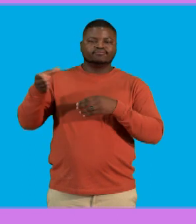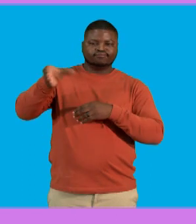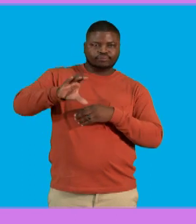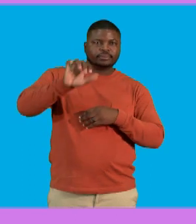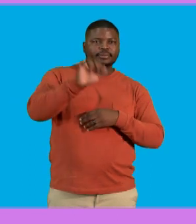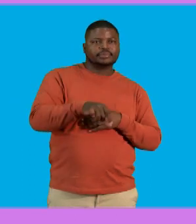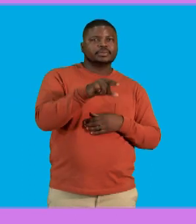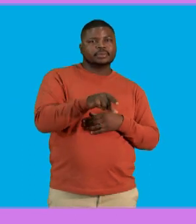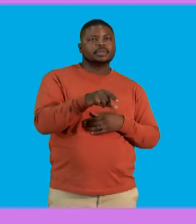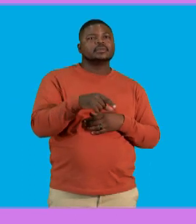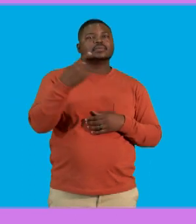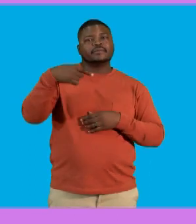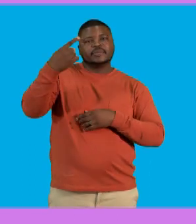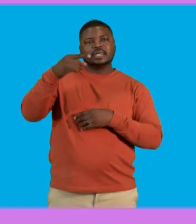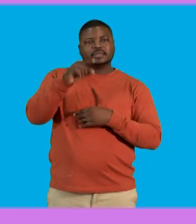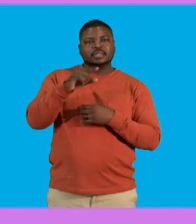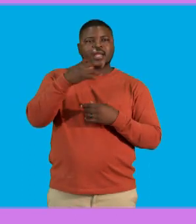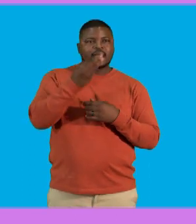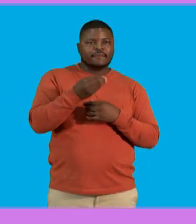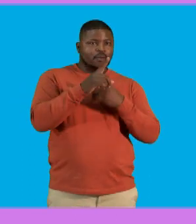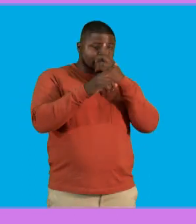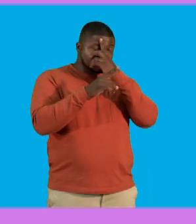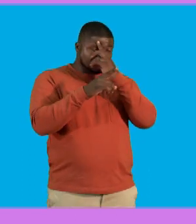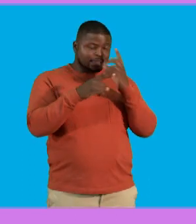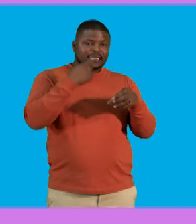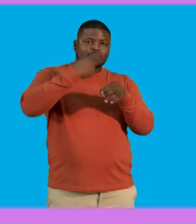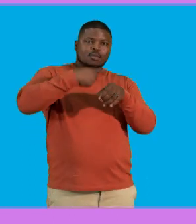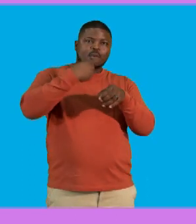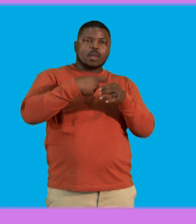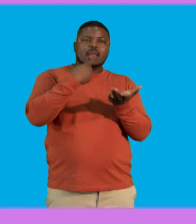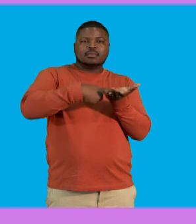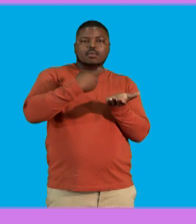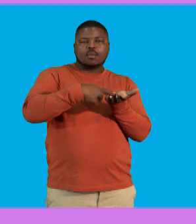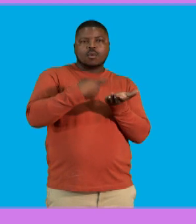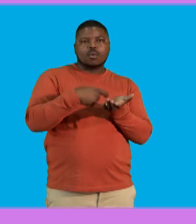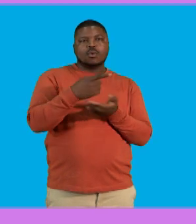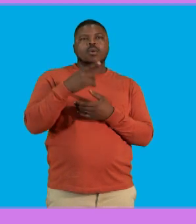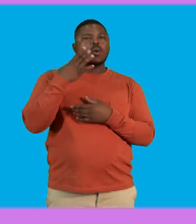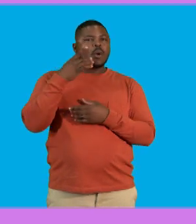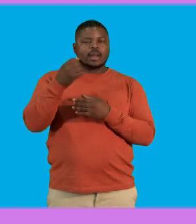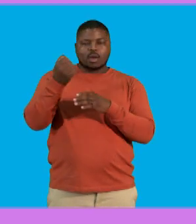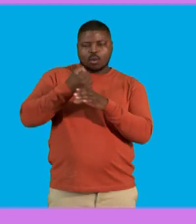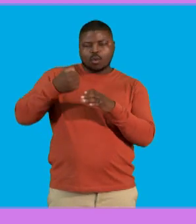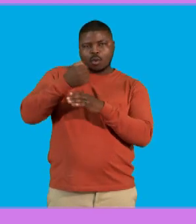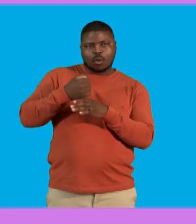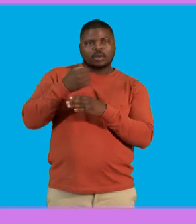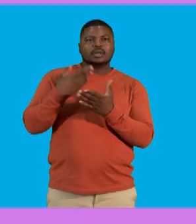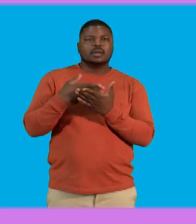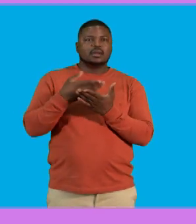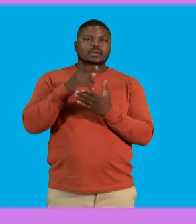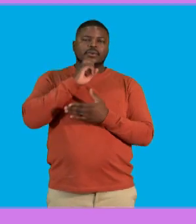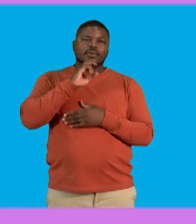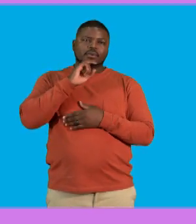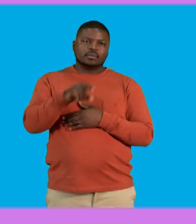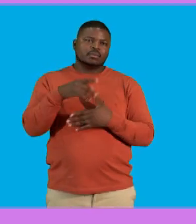following instruments. The first instrument is measuring spoons. These measuring spoons, we normally use it when we are cooking. If you want to